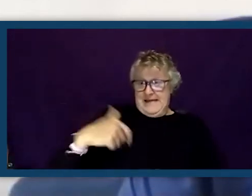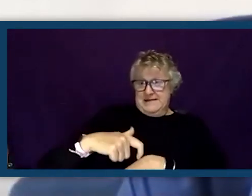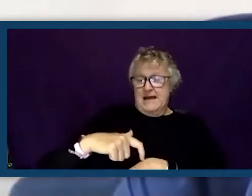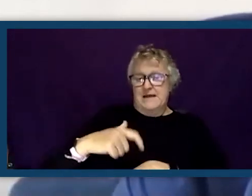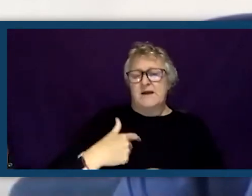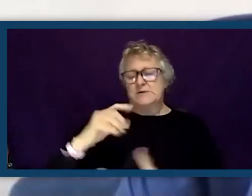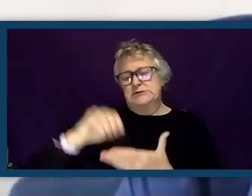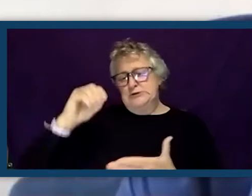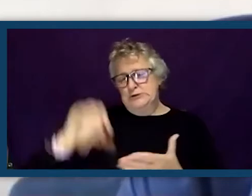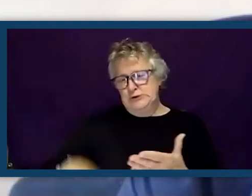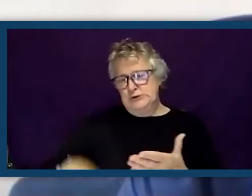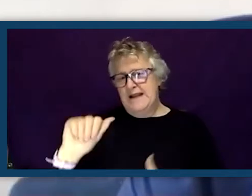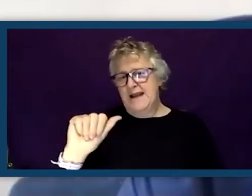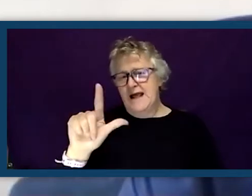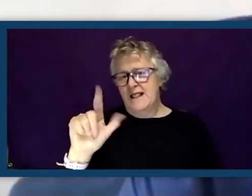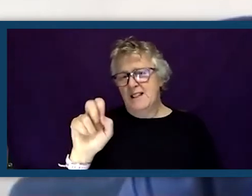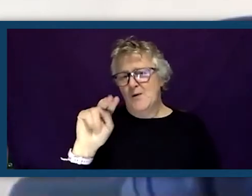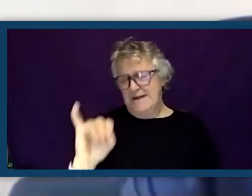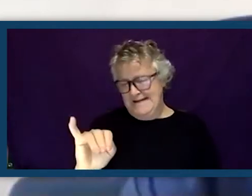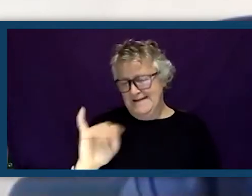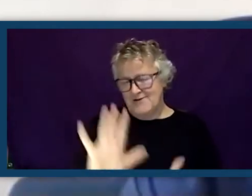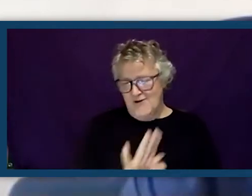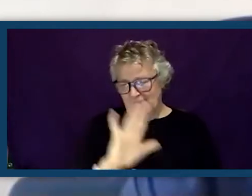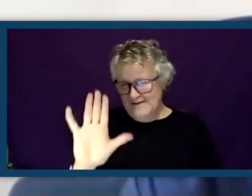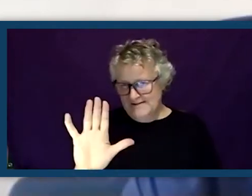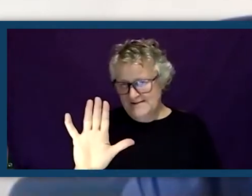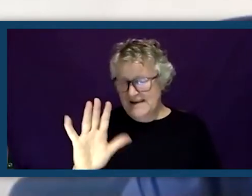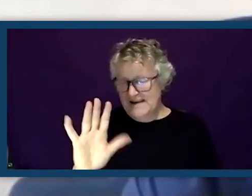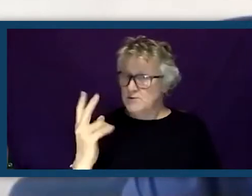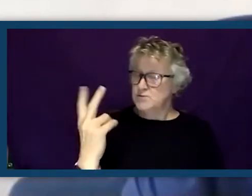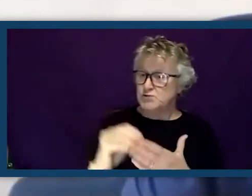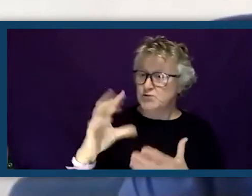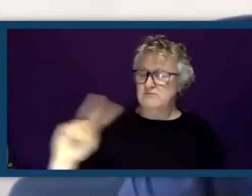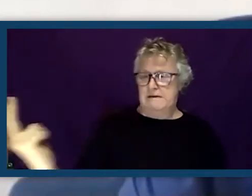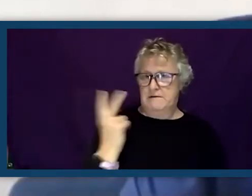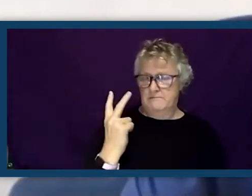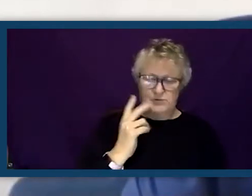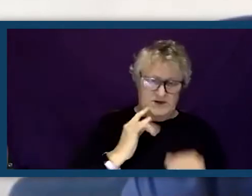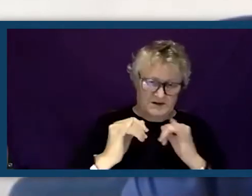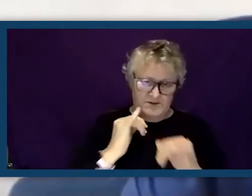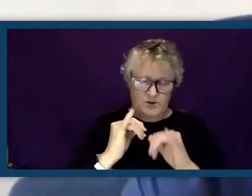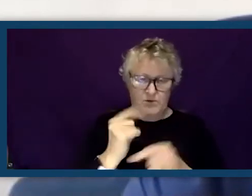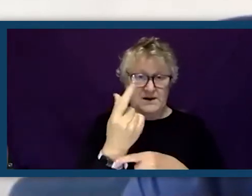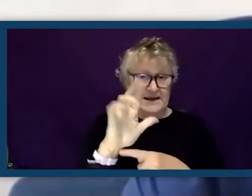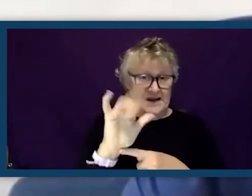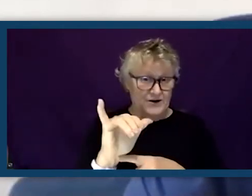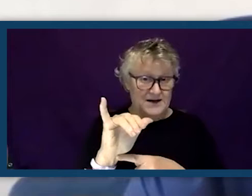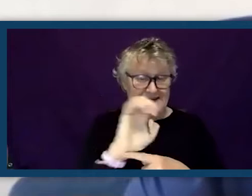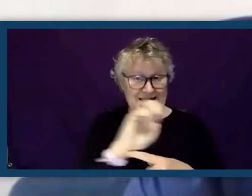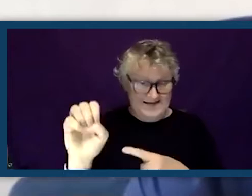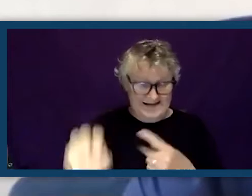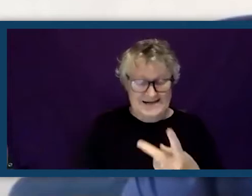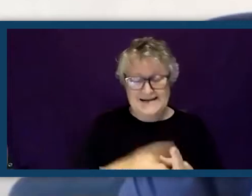College, and these two candidates had come in to interview for us. One was Garrett Yee, and the other one was a certain senator named